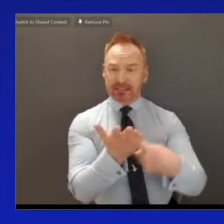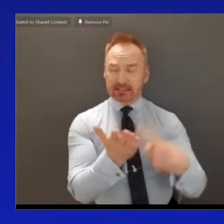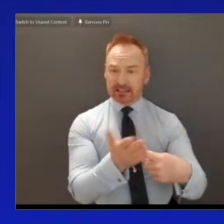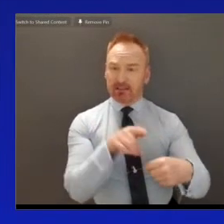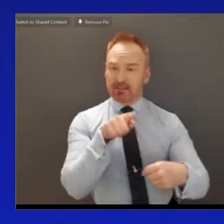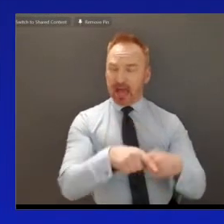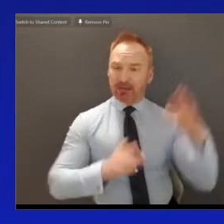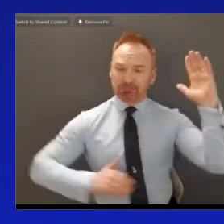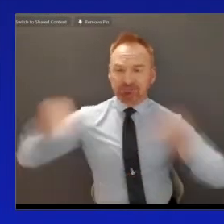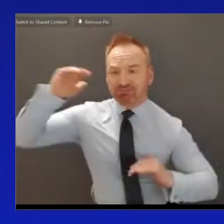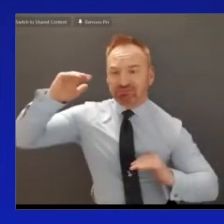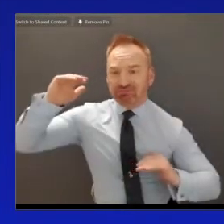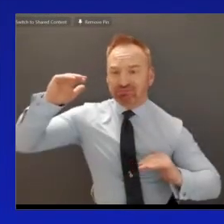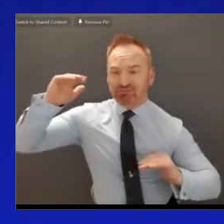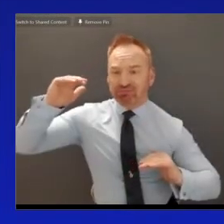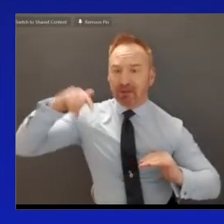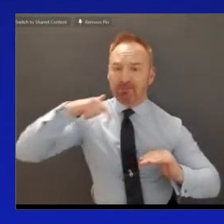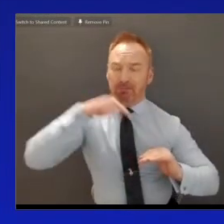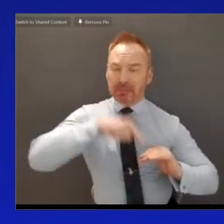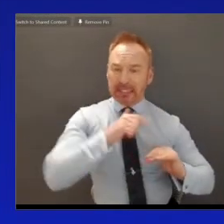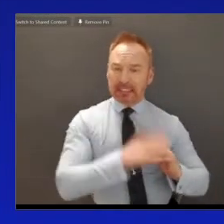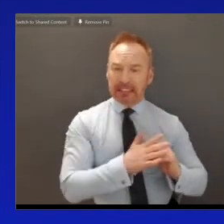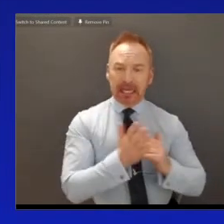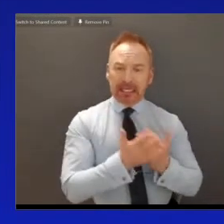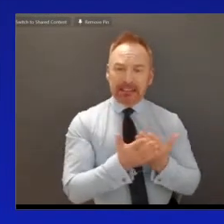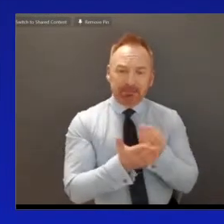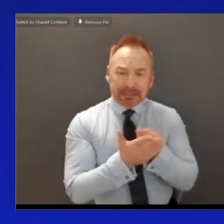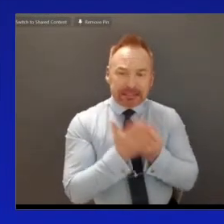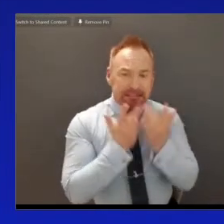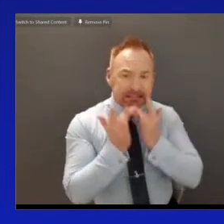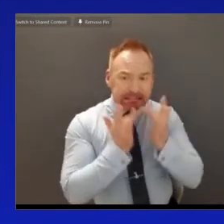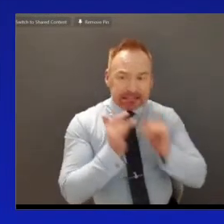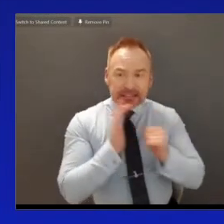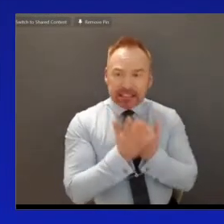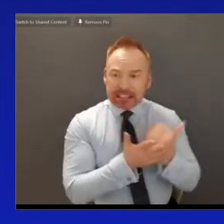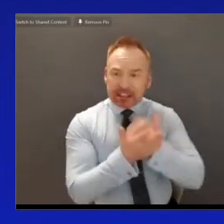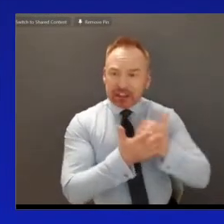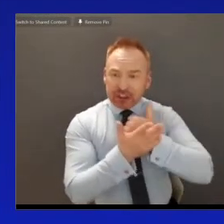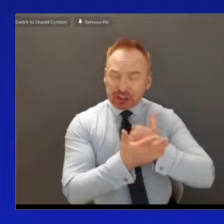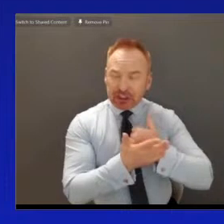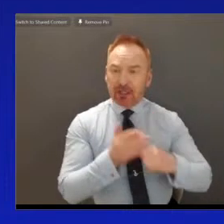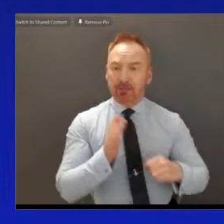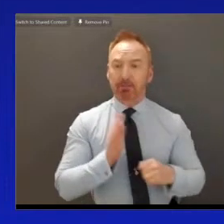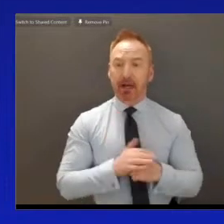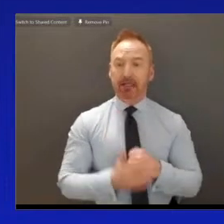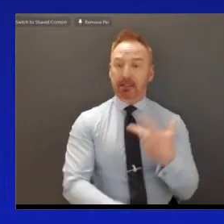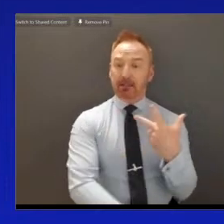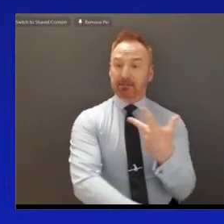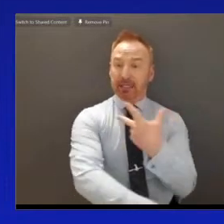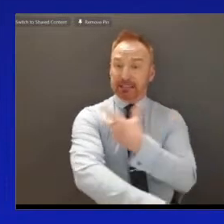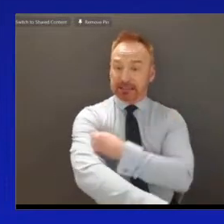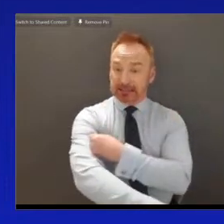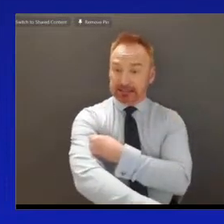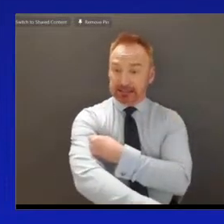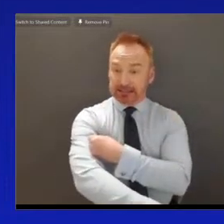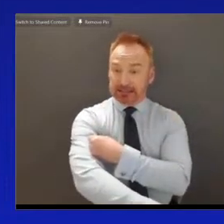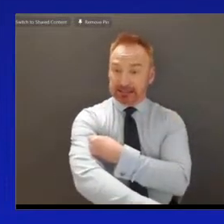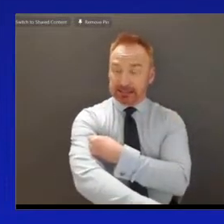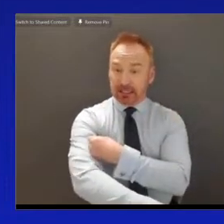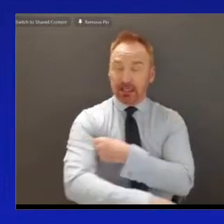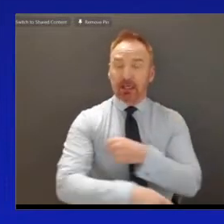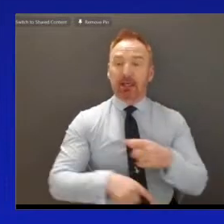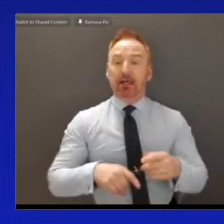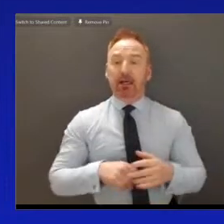that, in fact, the coverage of influenza vaccine does not have that same gradient